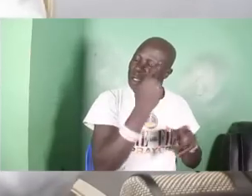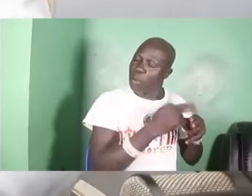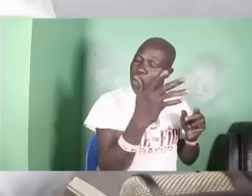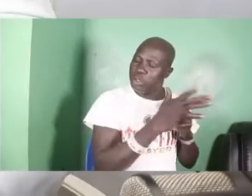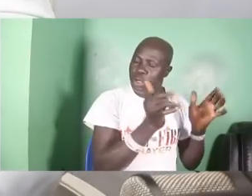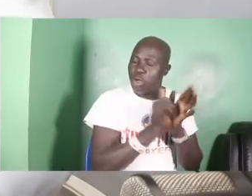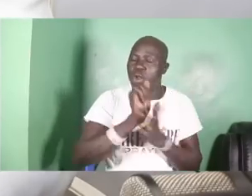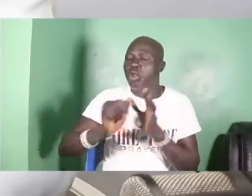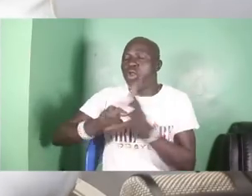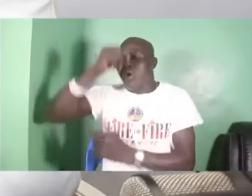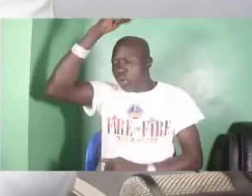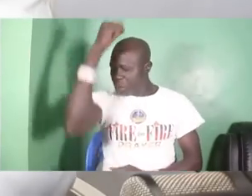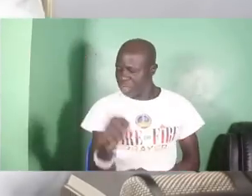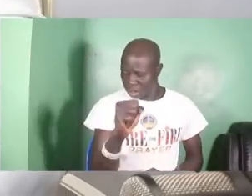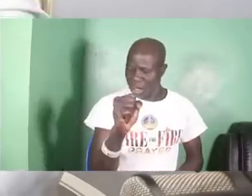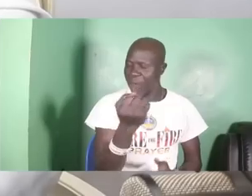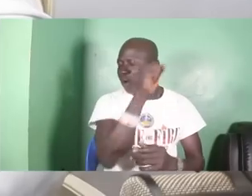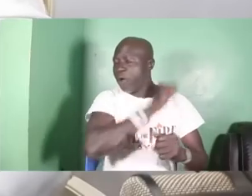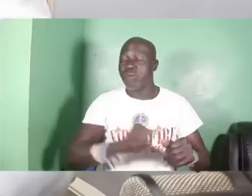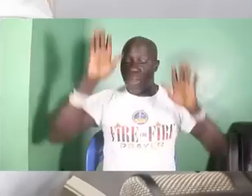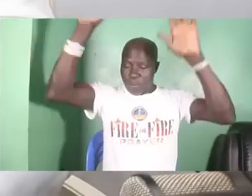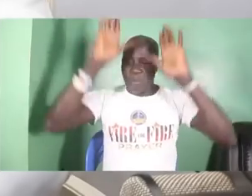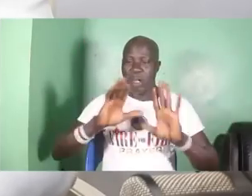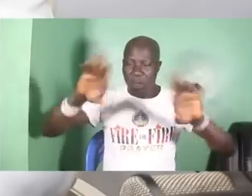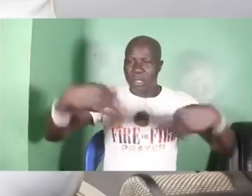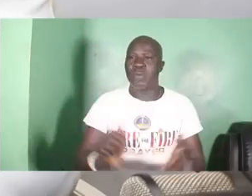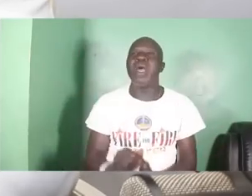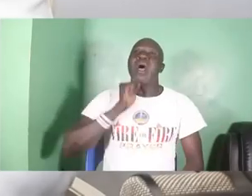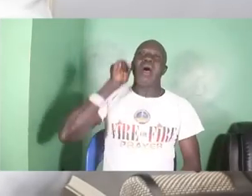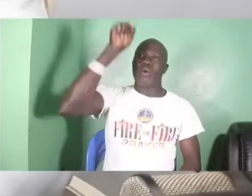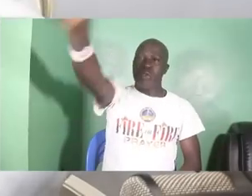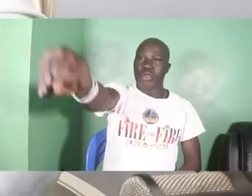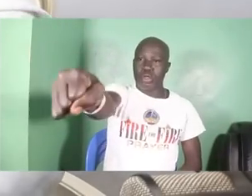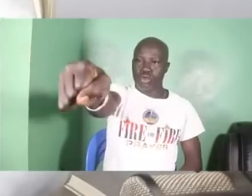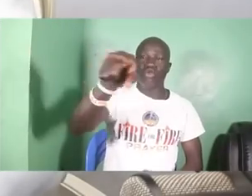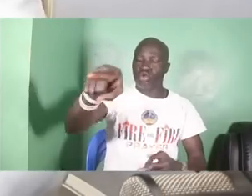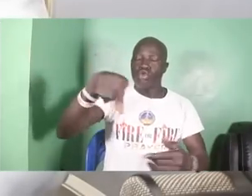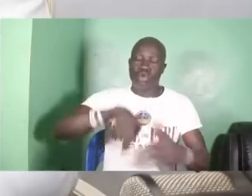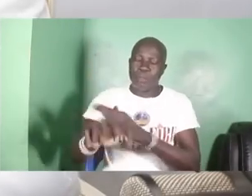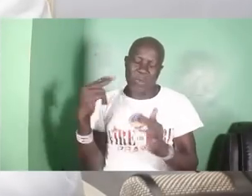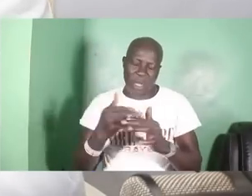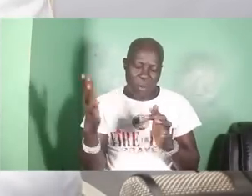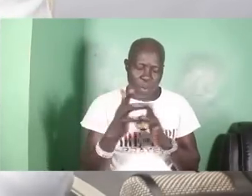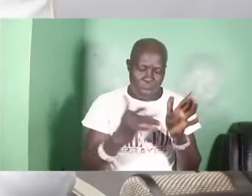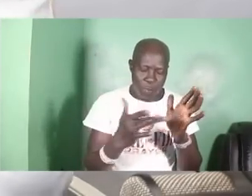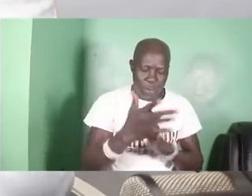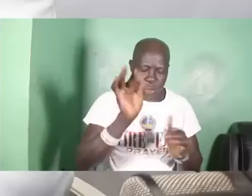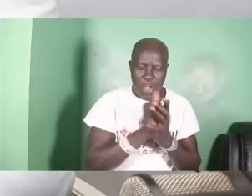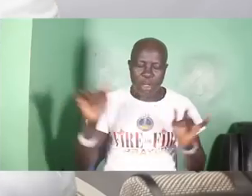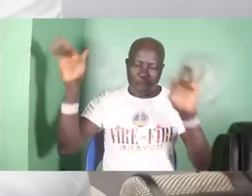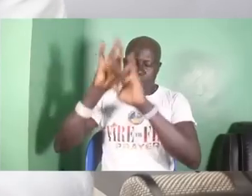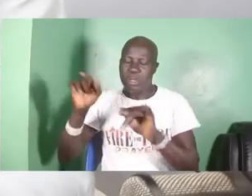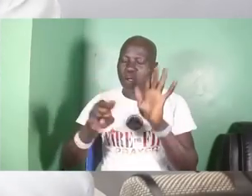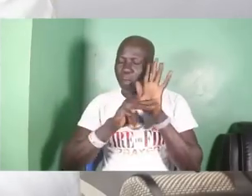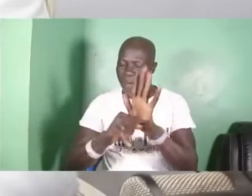pronounce in the name of Jesus. O pa iyaru ta fi le mi lowo. That rod of miracle that given to me. Nemo na si bayi. I stretch it at you. Loruko Jesus. In the name of Jesus. Anu ko